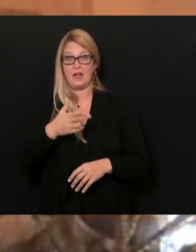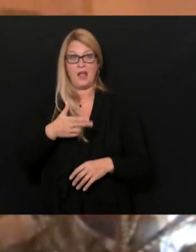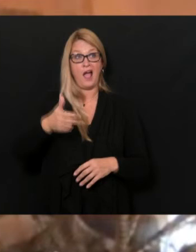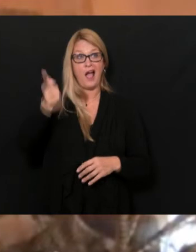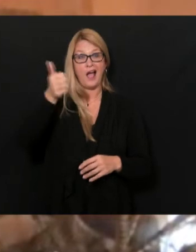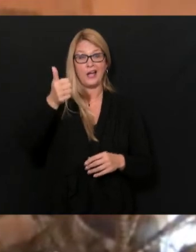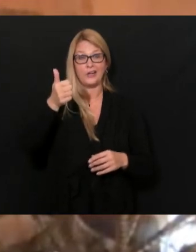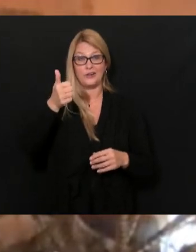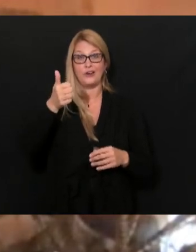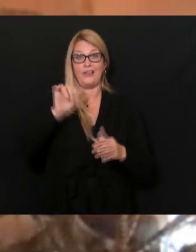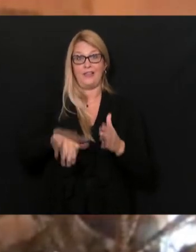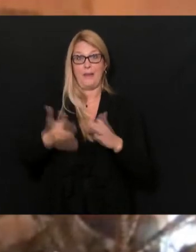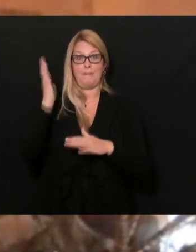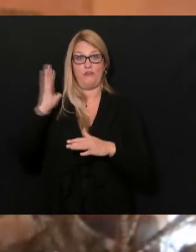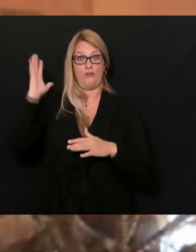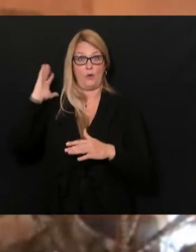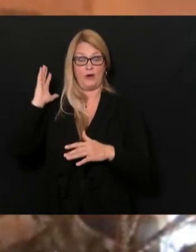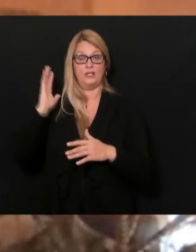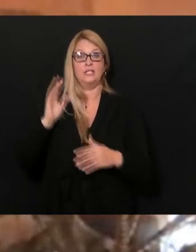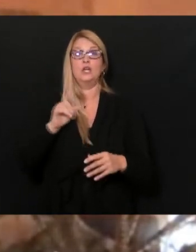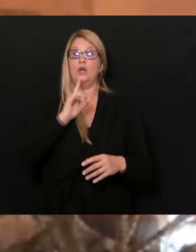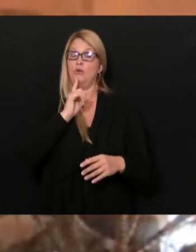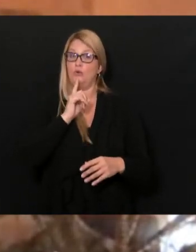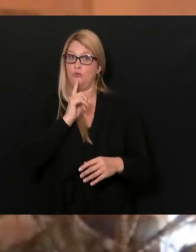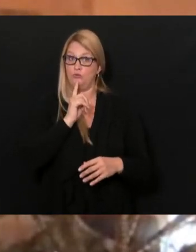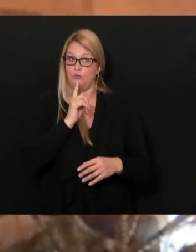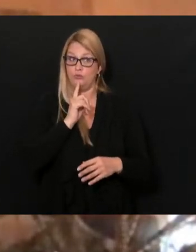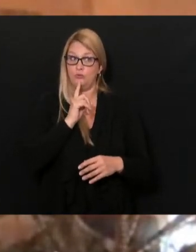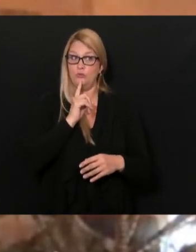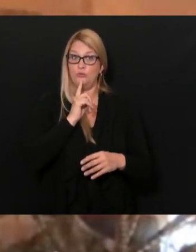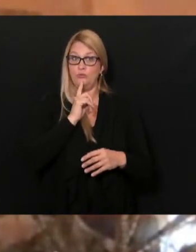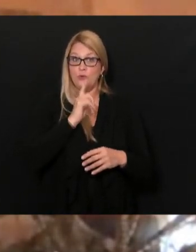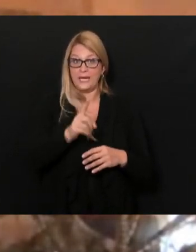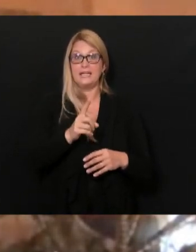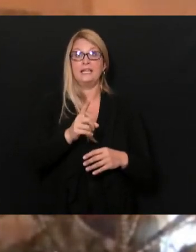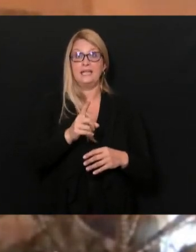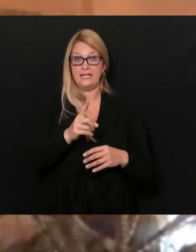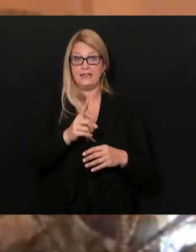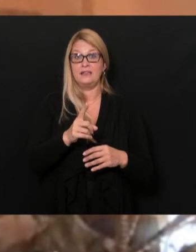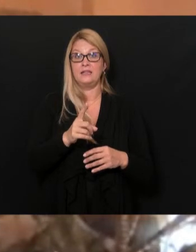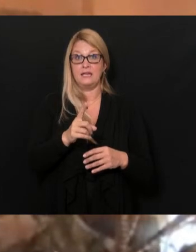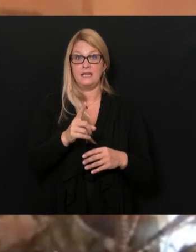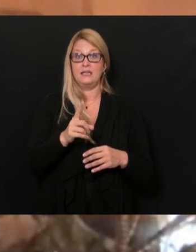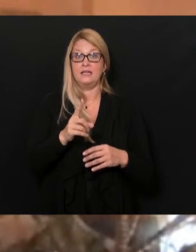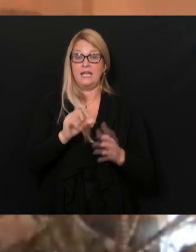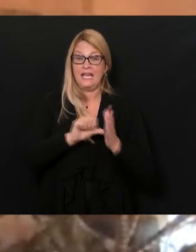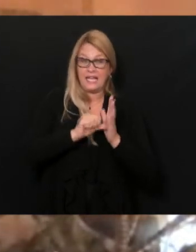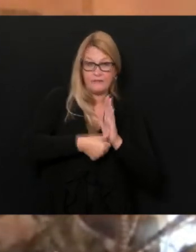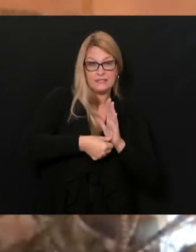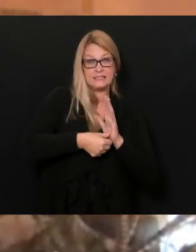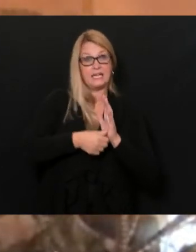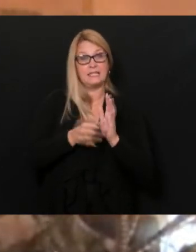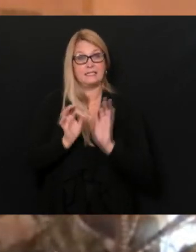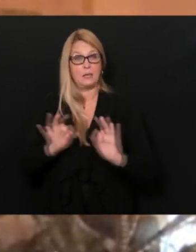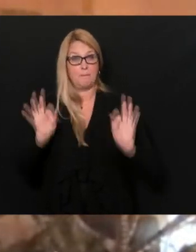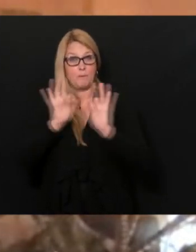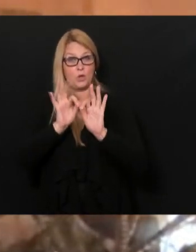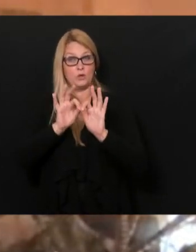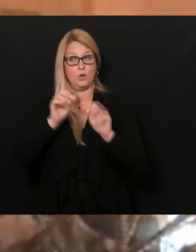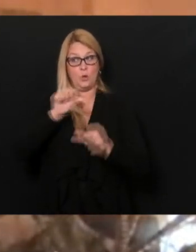reported previously. It really does, and Dr. Birx said this too, it really does emphasize how important it is when we're around